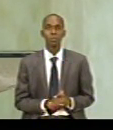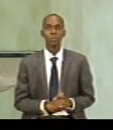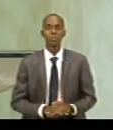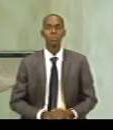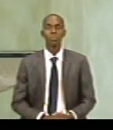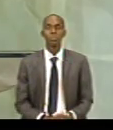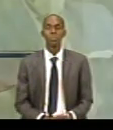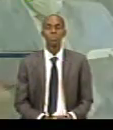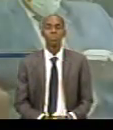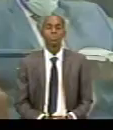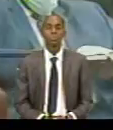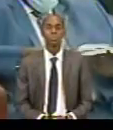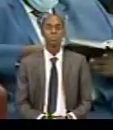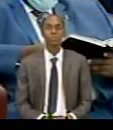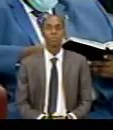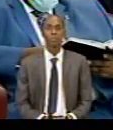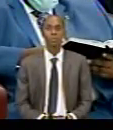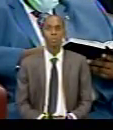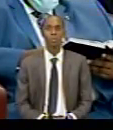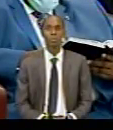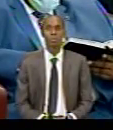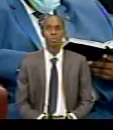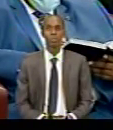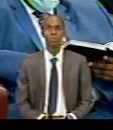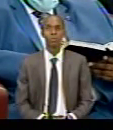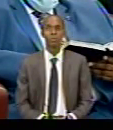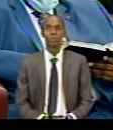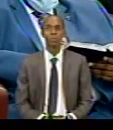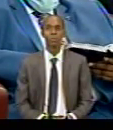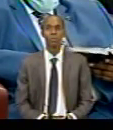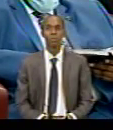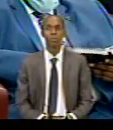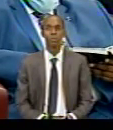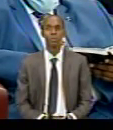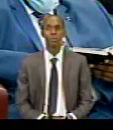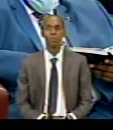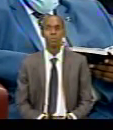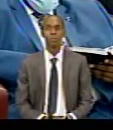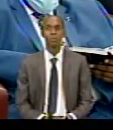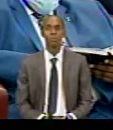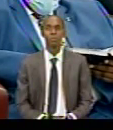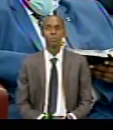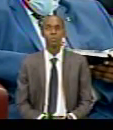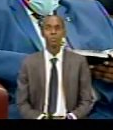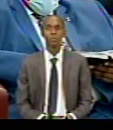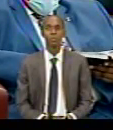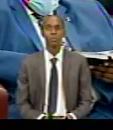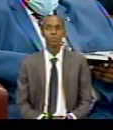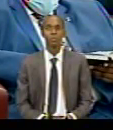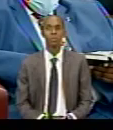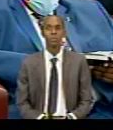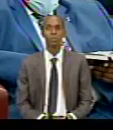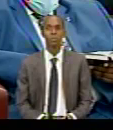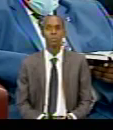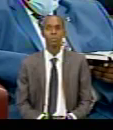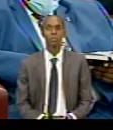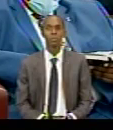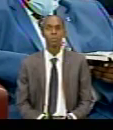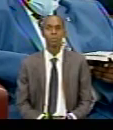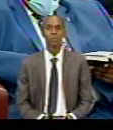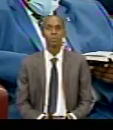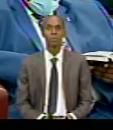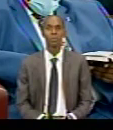From verse 51. Behold, I show you a mystery. We shall not all sleep, but we shall all be